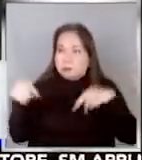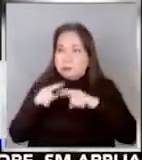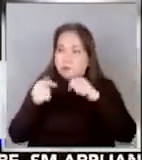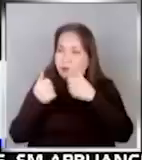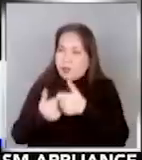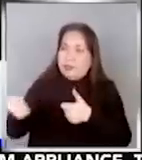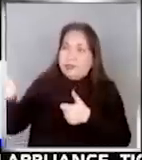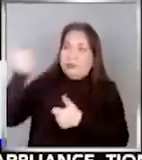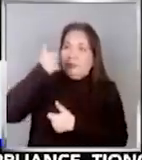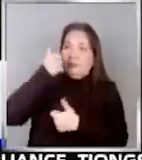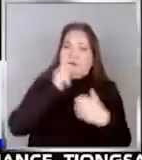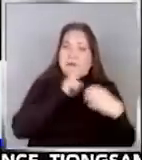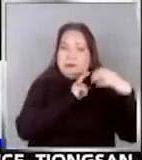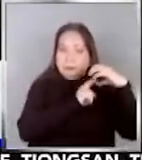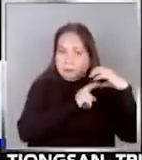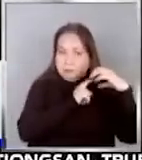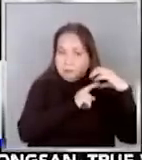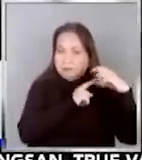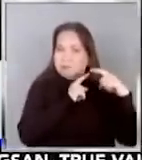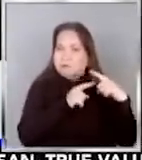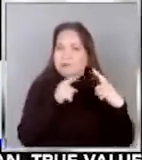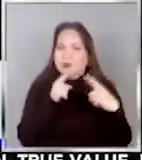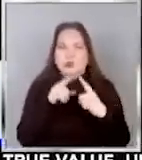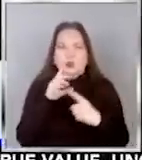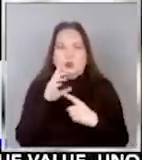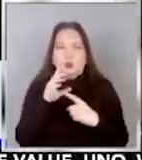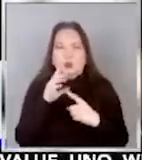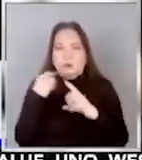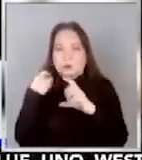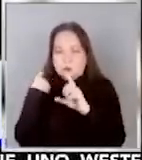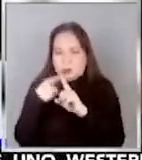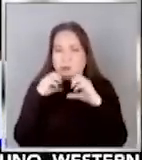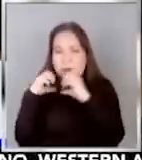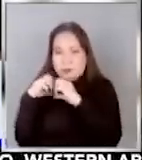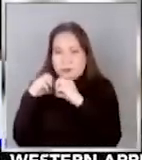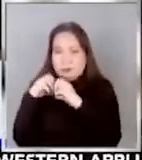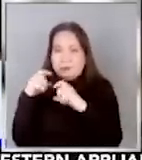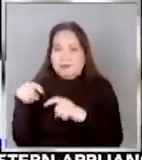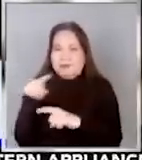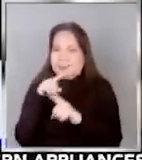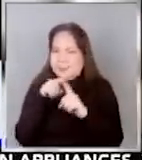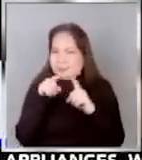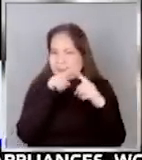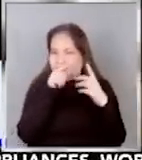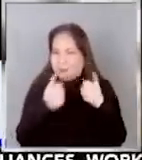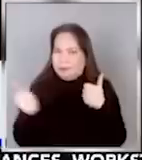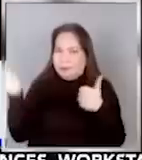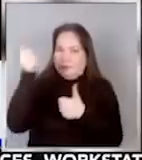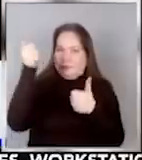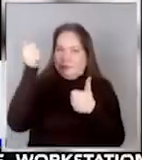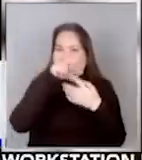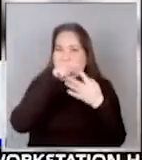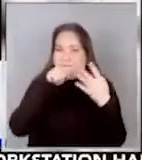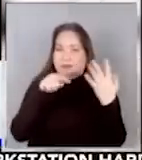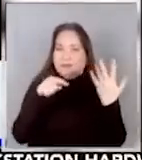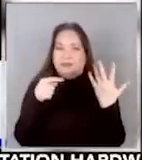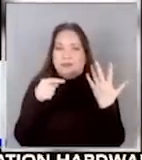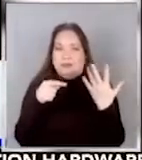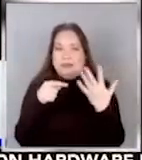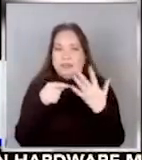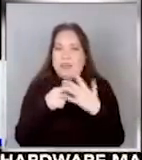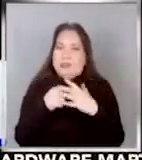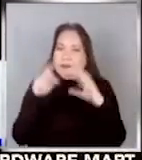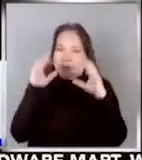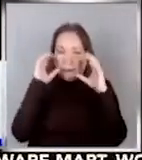pangunguna ni GMA Network Senior Vice President for Programming, Talent Management, Worldwide and Support Group, and President of